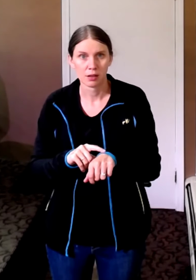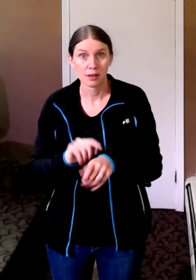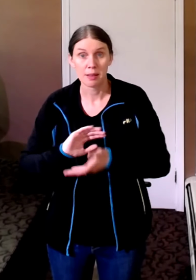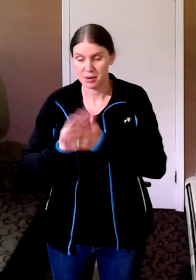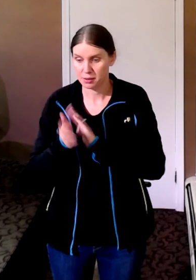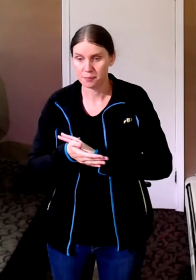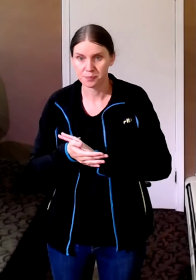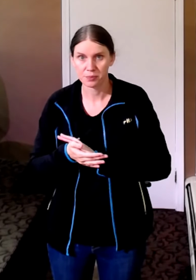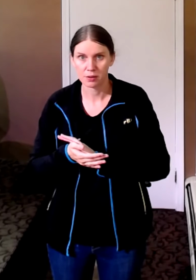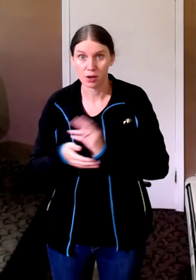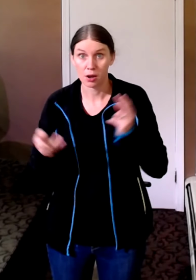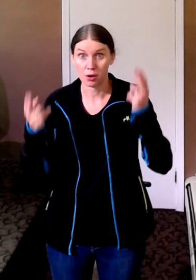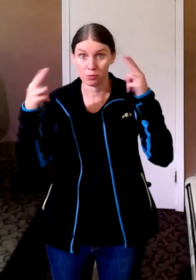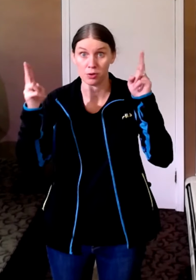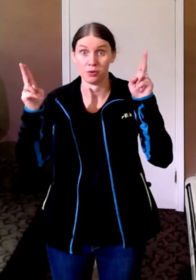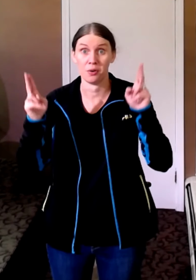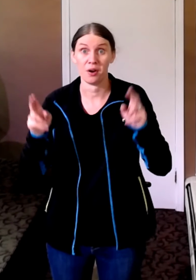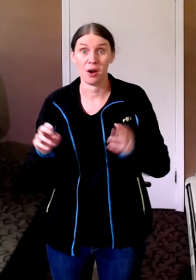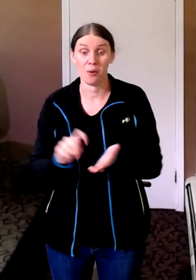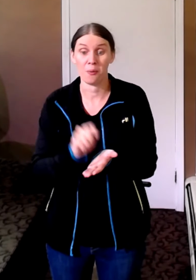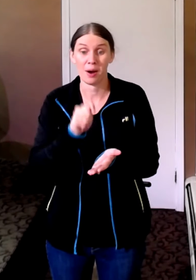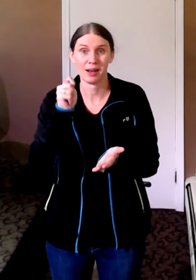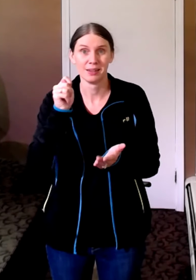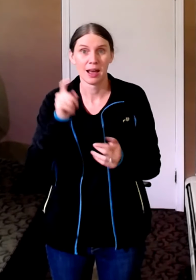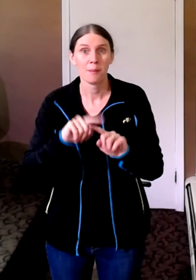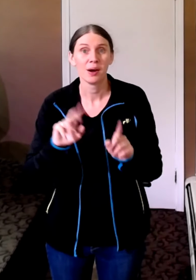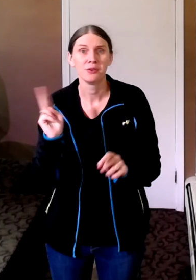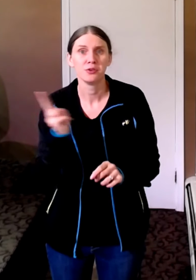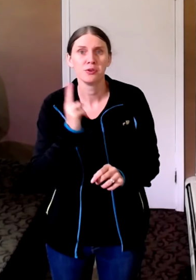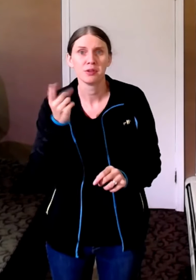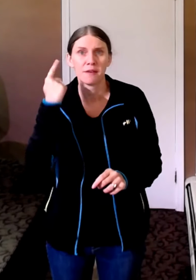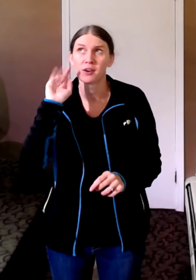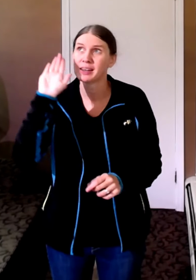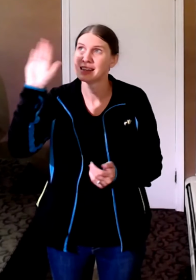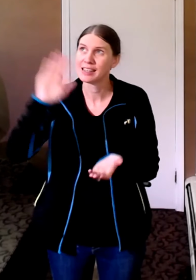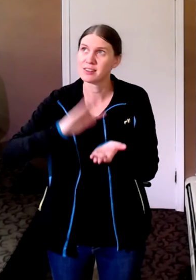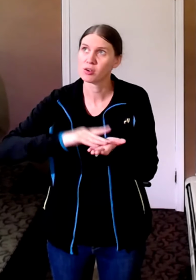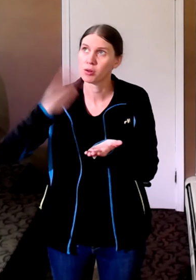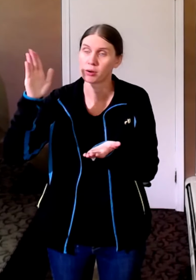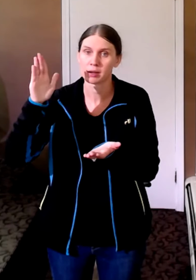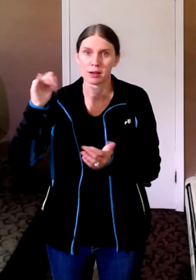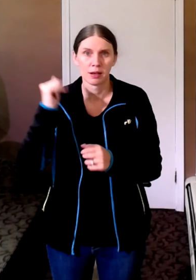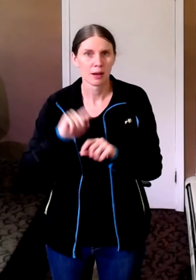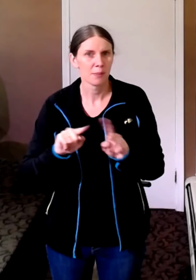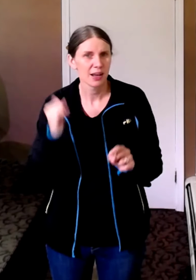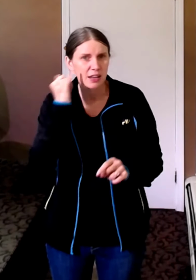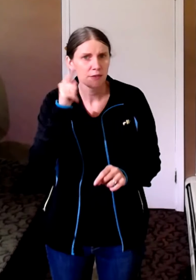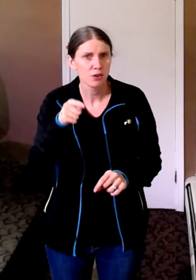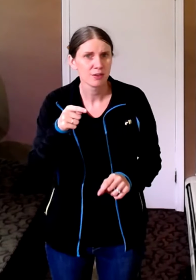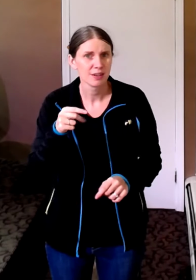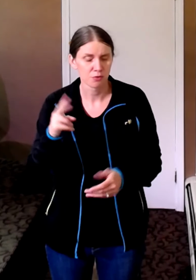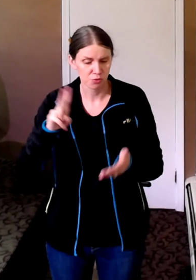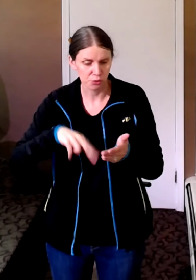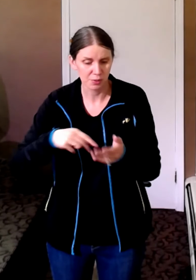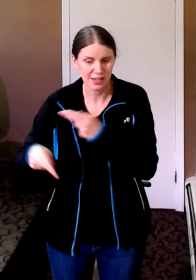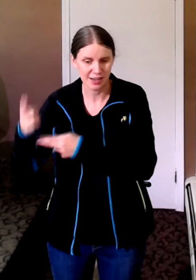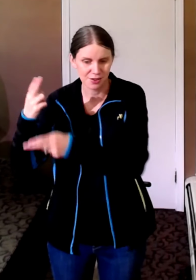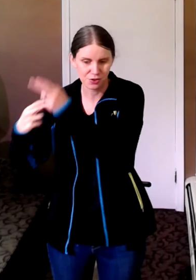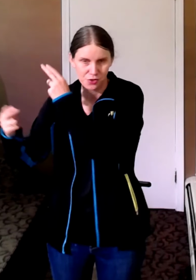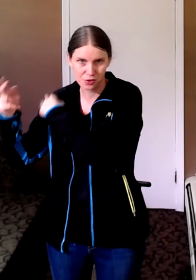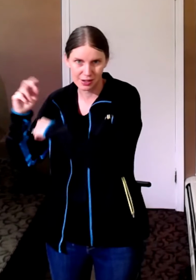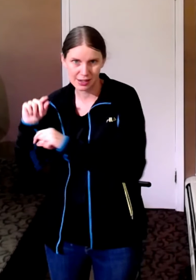become fabulously wealthy and used it for His glory. But if you go back through the history of most